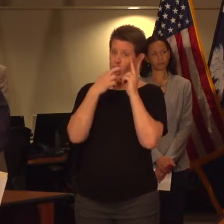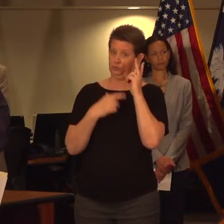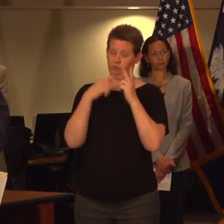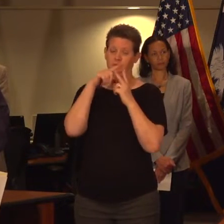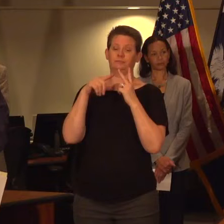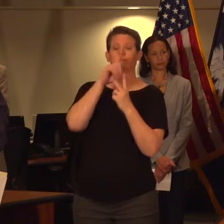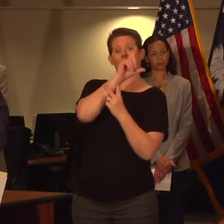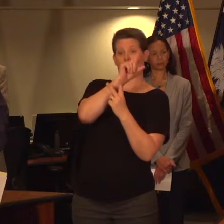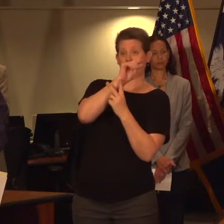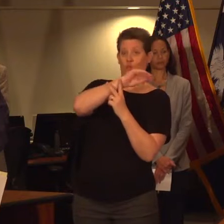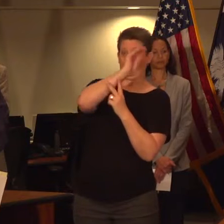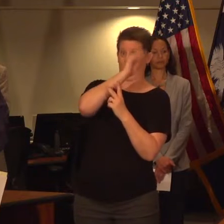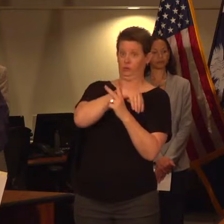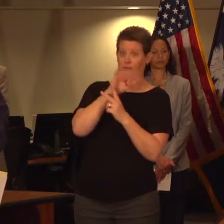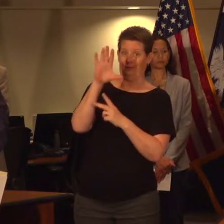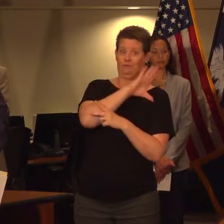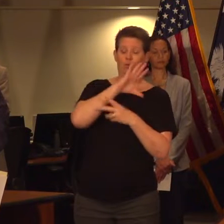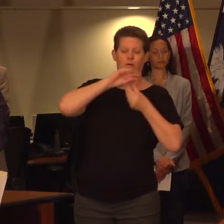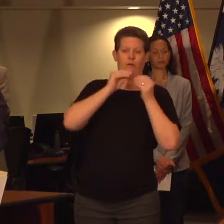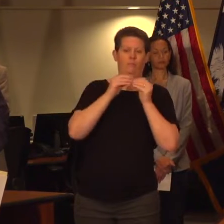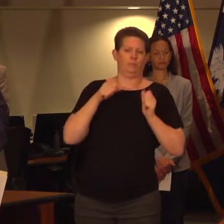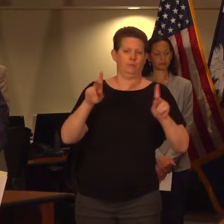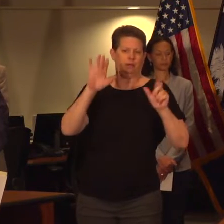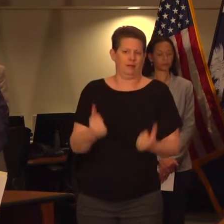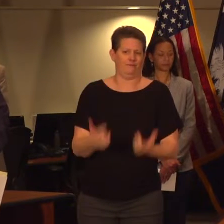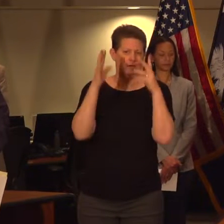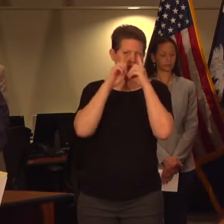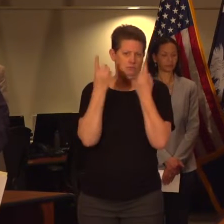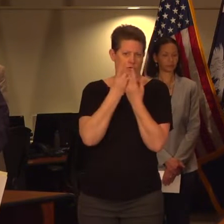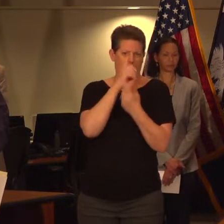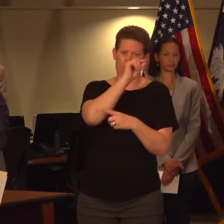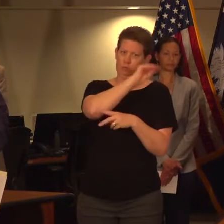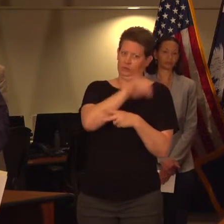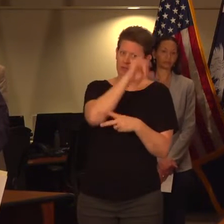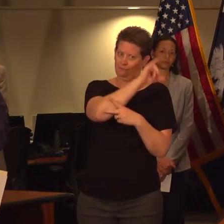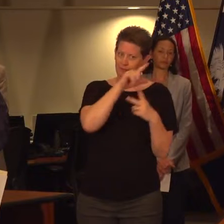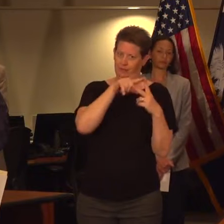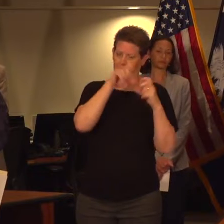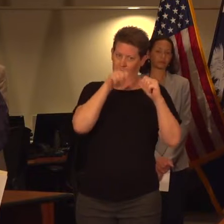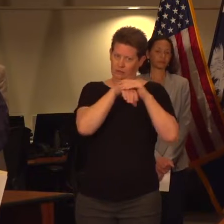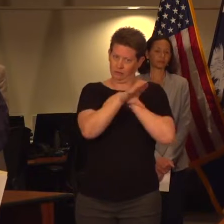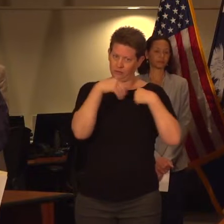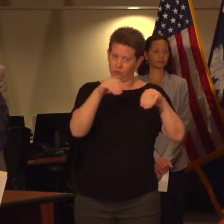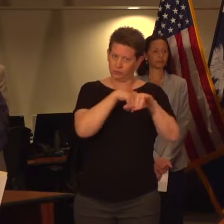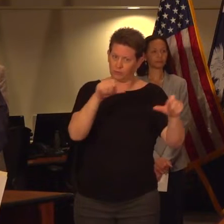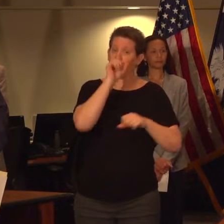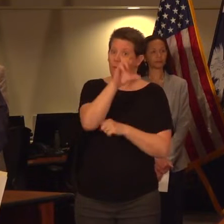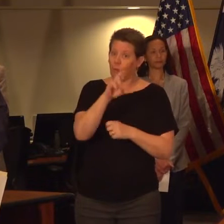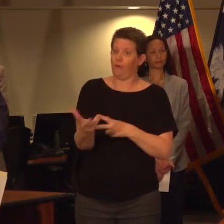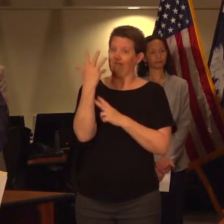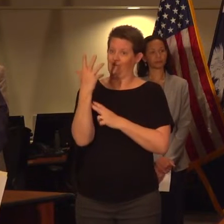either 20% of your occupancy, your regular posted occupancy, you can go that high, or